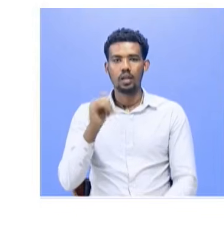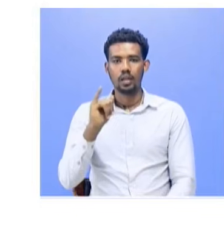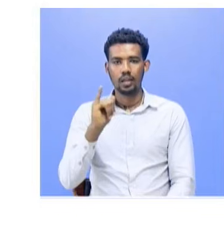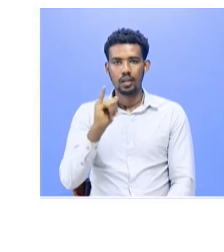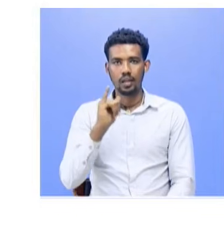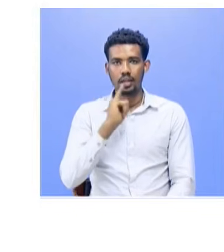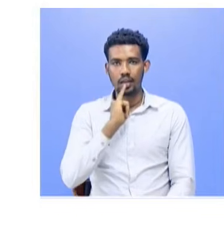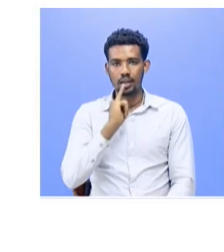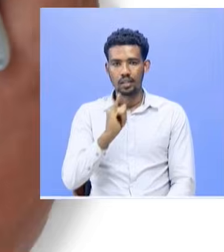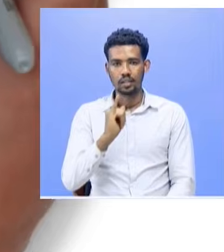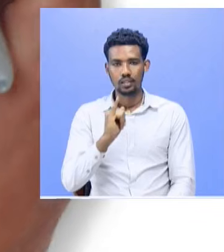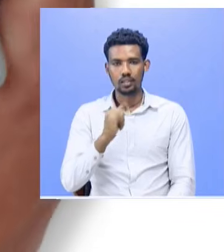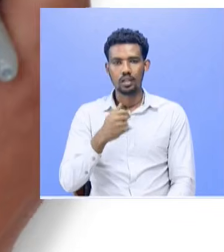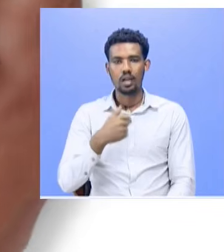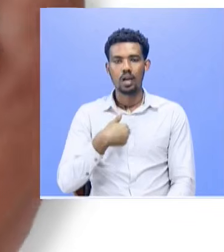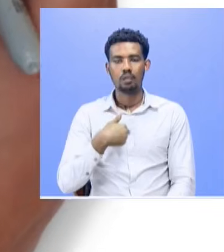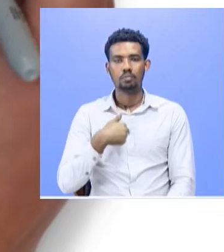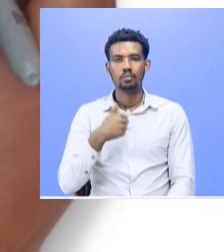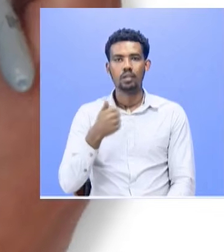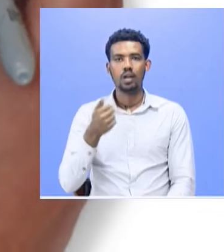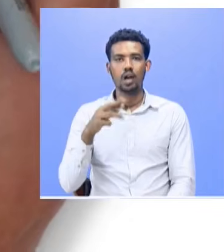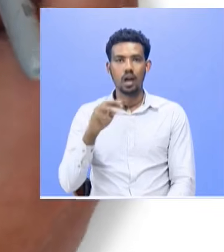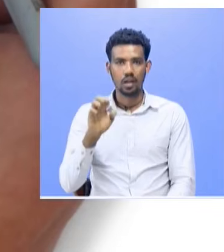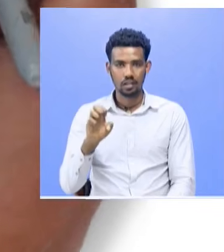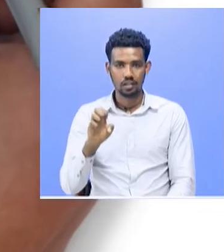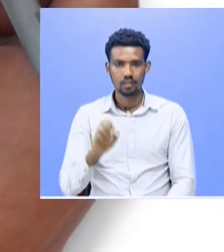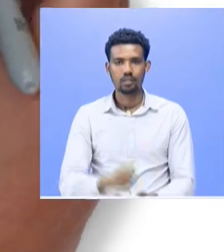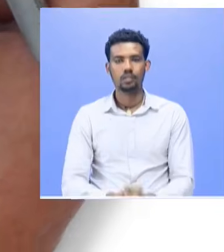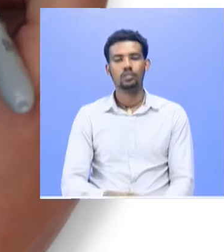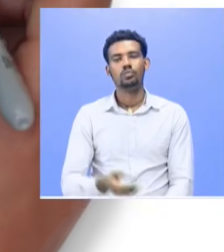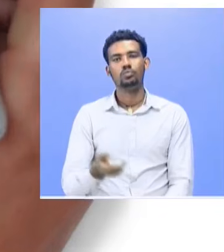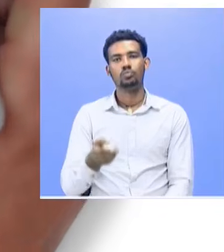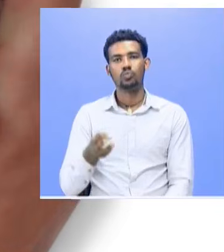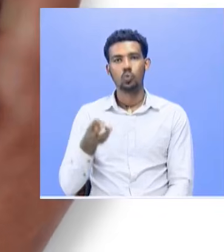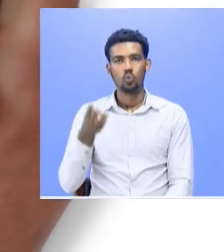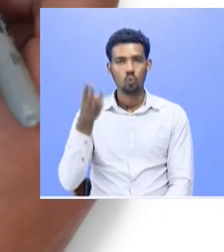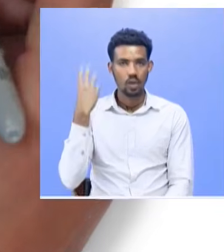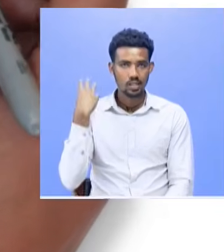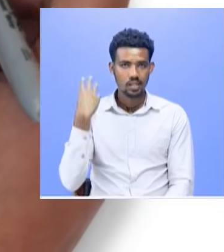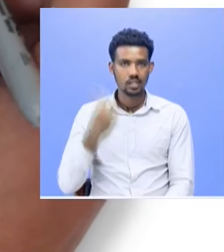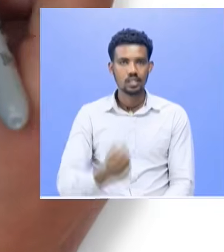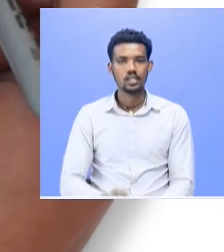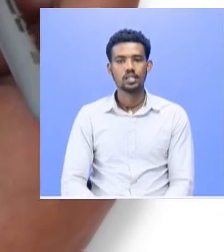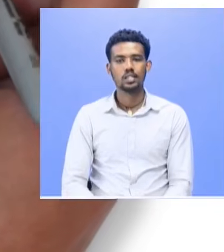and here was present past continuous, was and were.